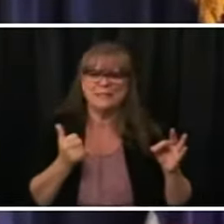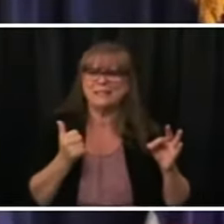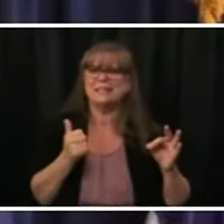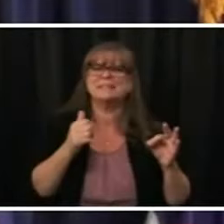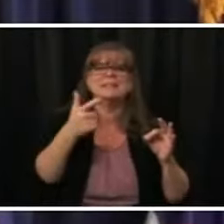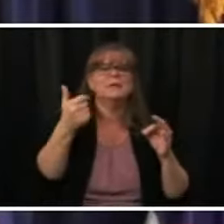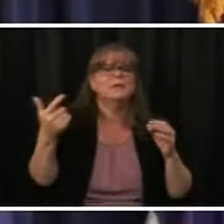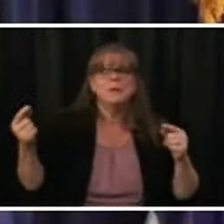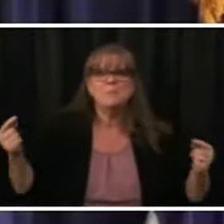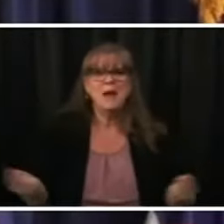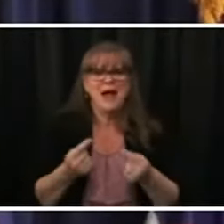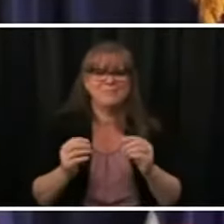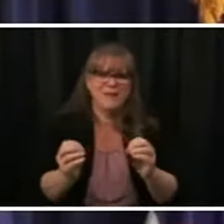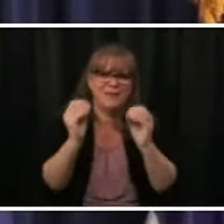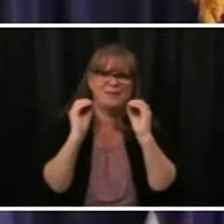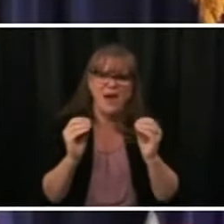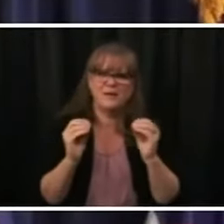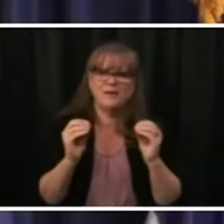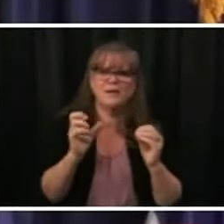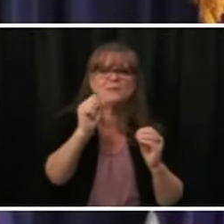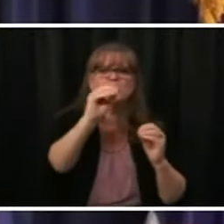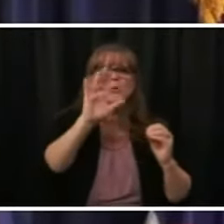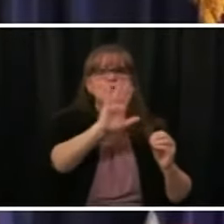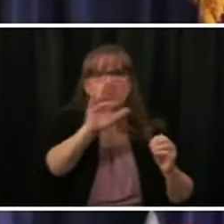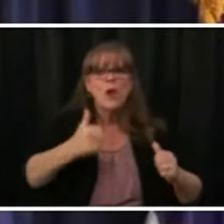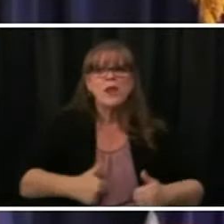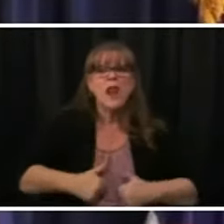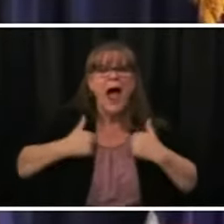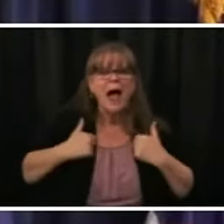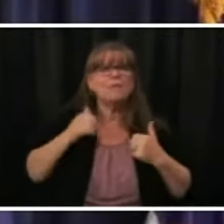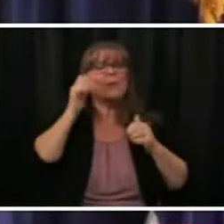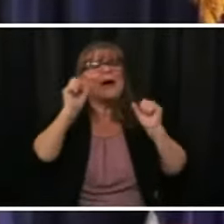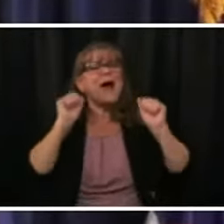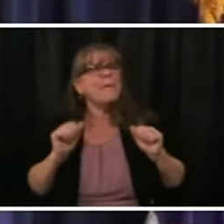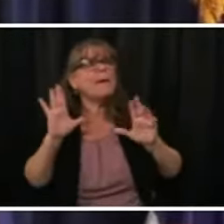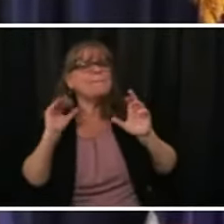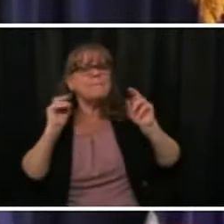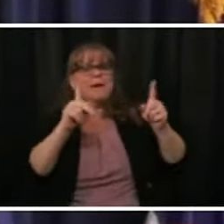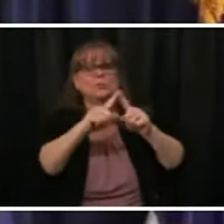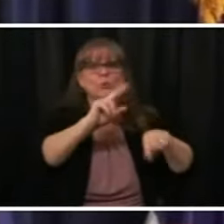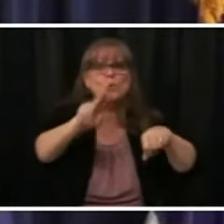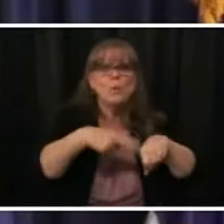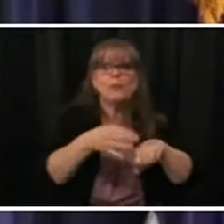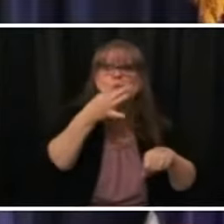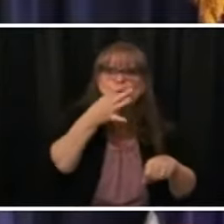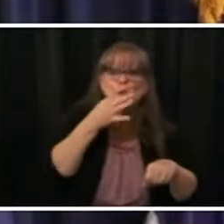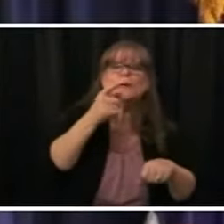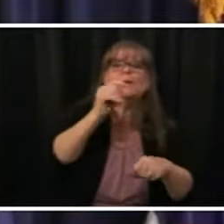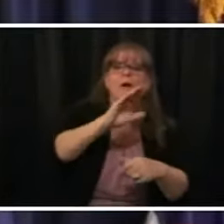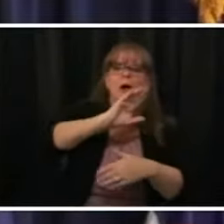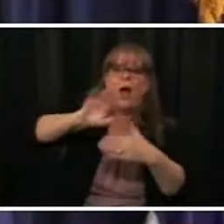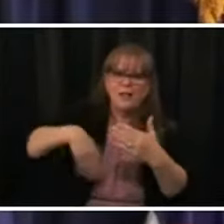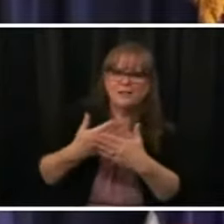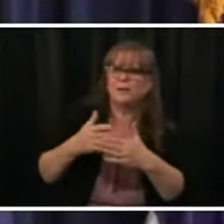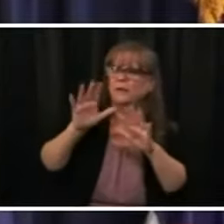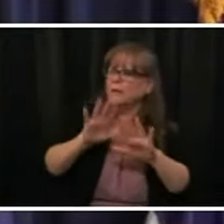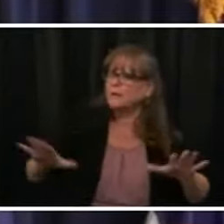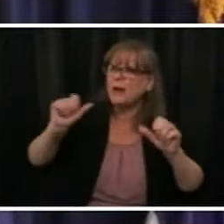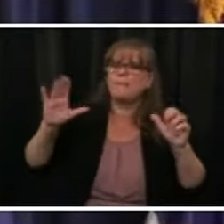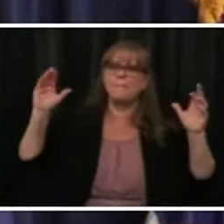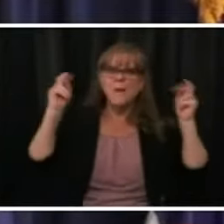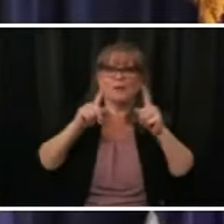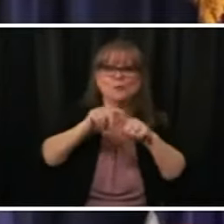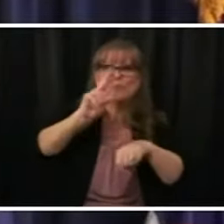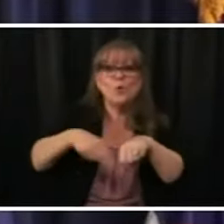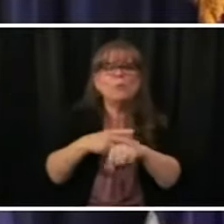as an individual faster, and frankly, it will allow all of us as a state to return to normalcy that much sooner. Thank you all for joining us.